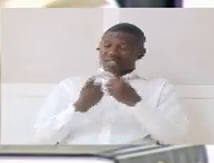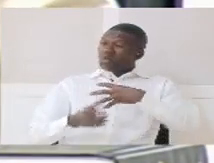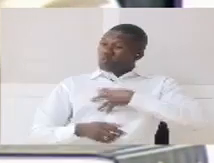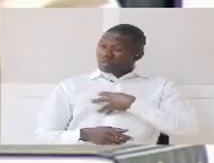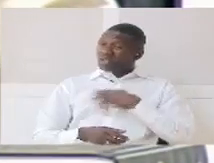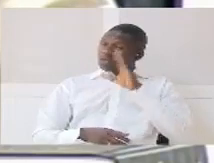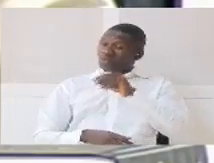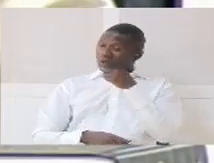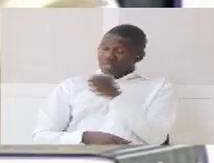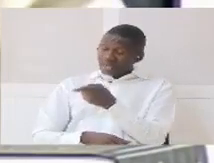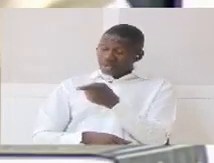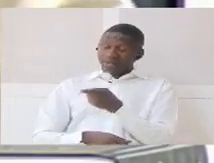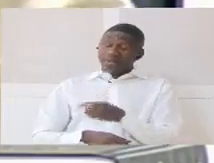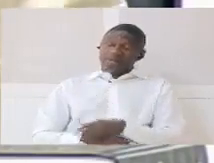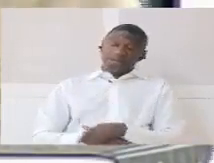pleases him.